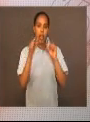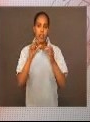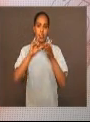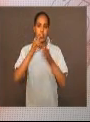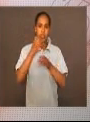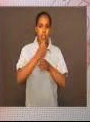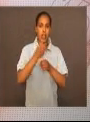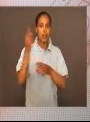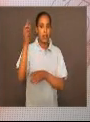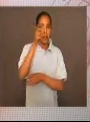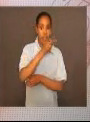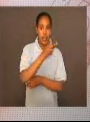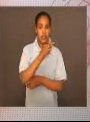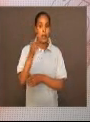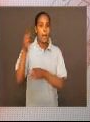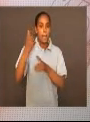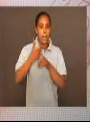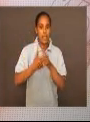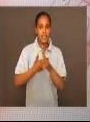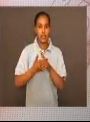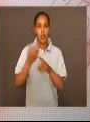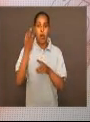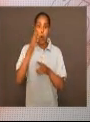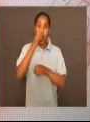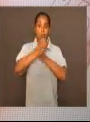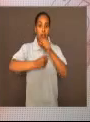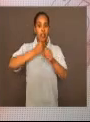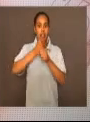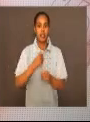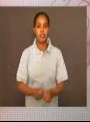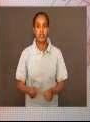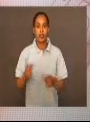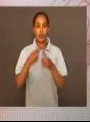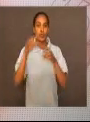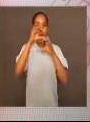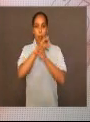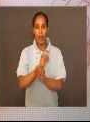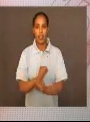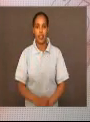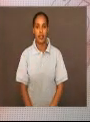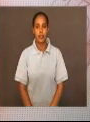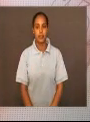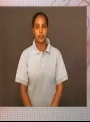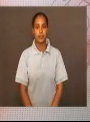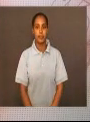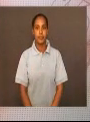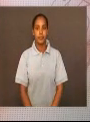take days, months, or even years to complete.